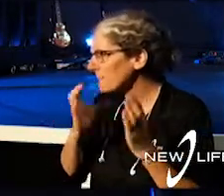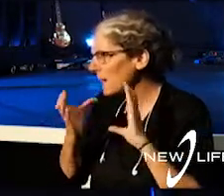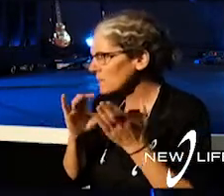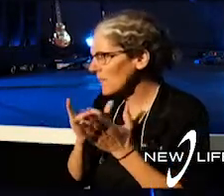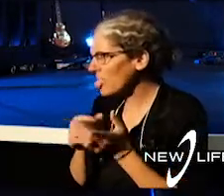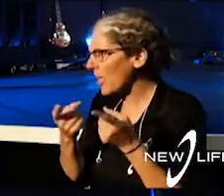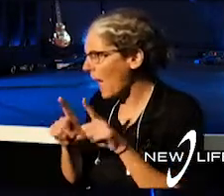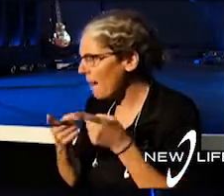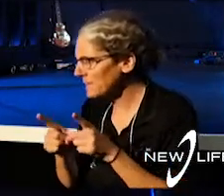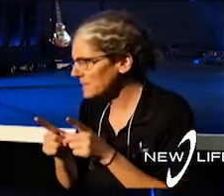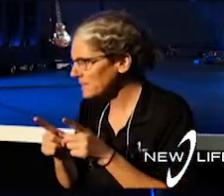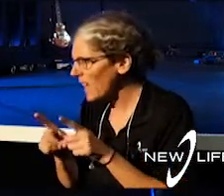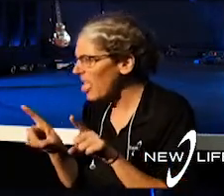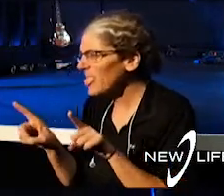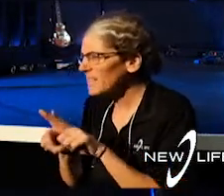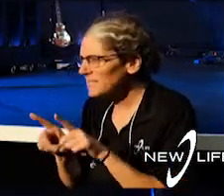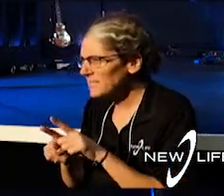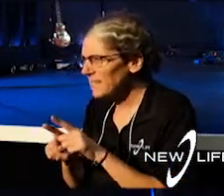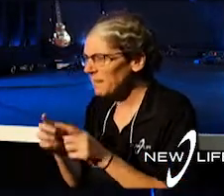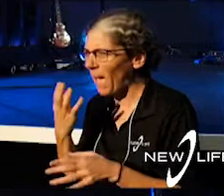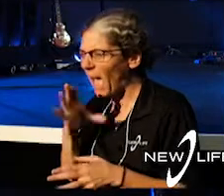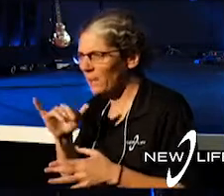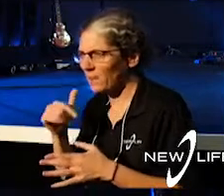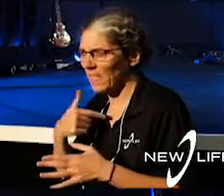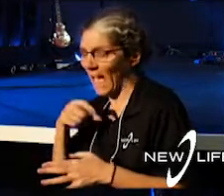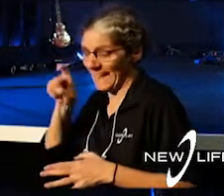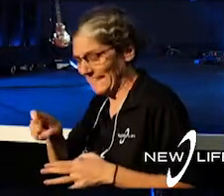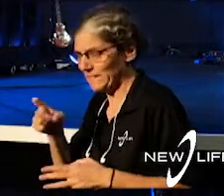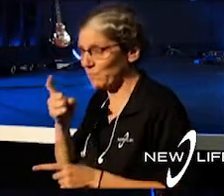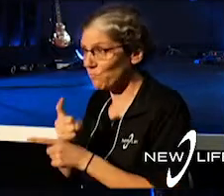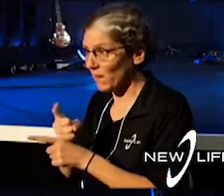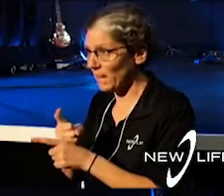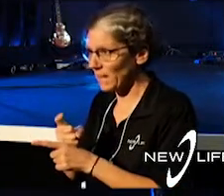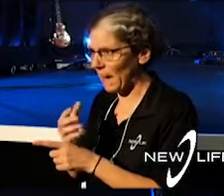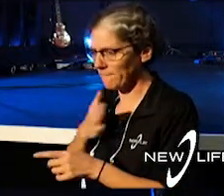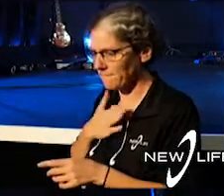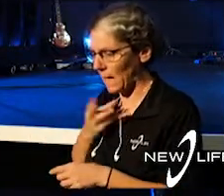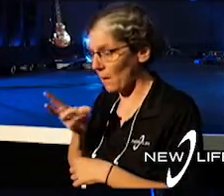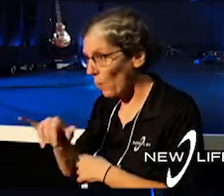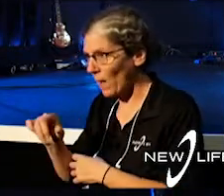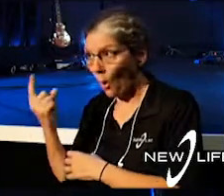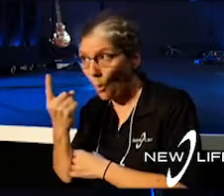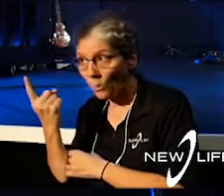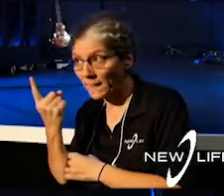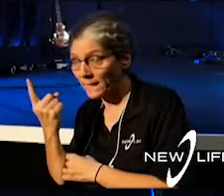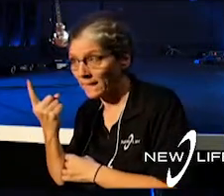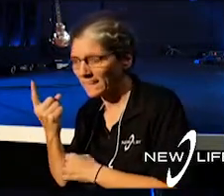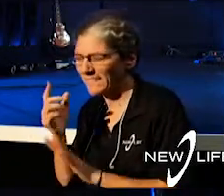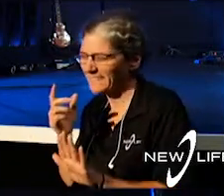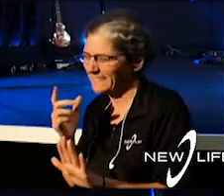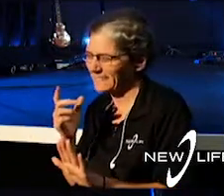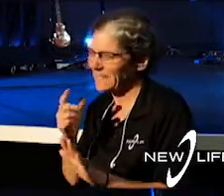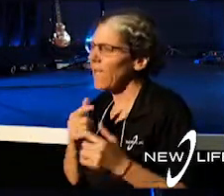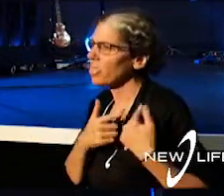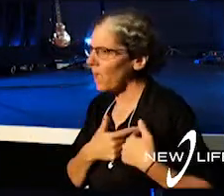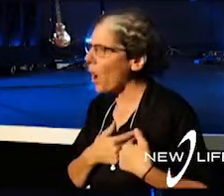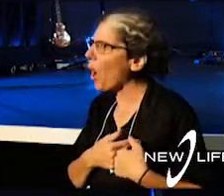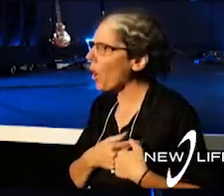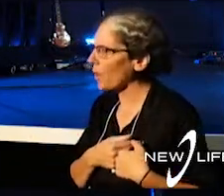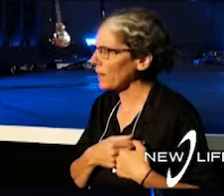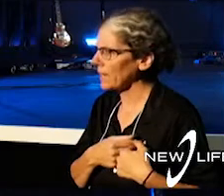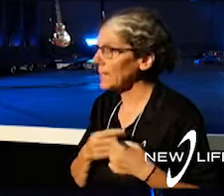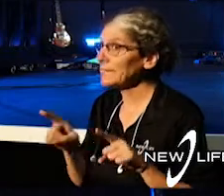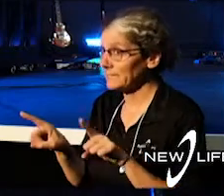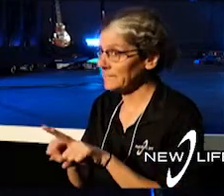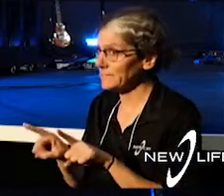that same sort of anger and pride that I have to be right, I have to have it my way, it's the same heart for both of those. Let's